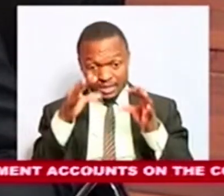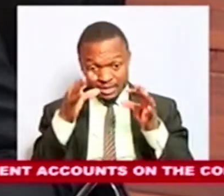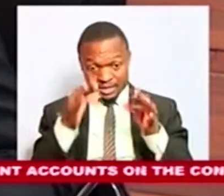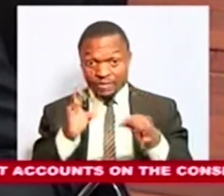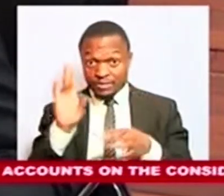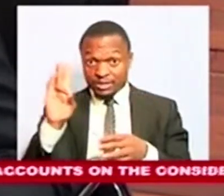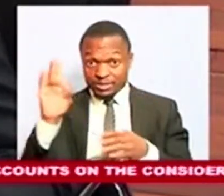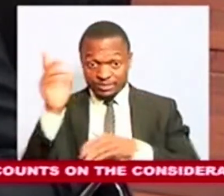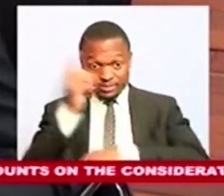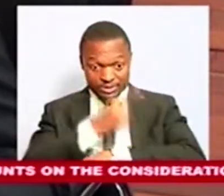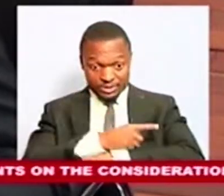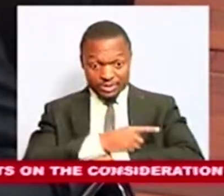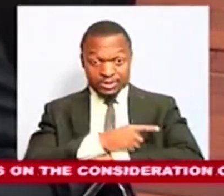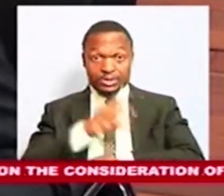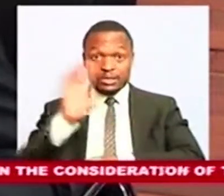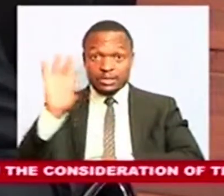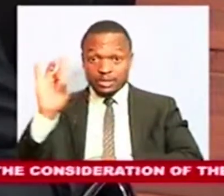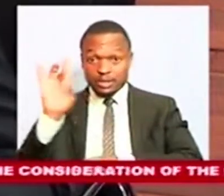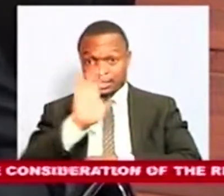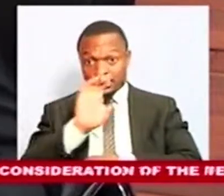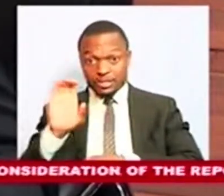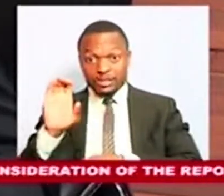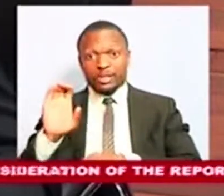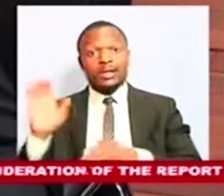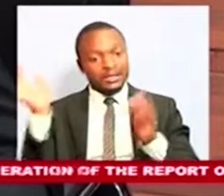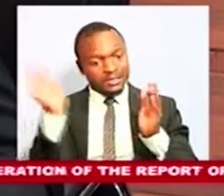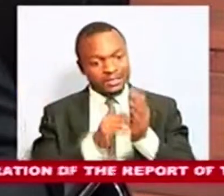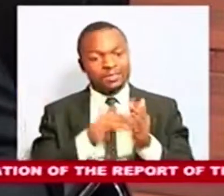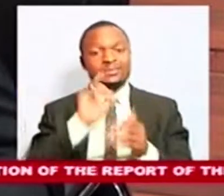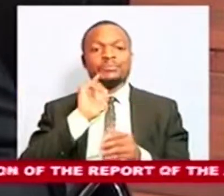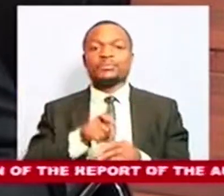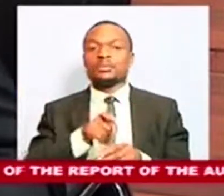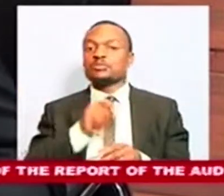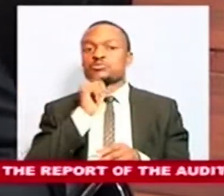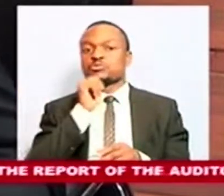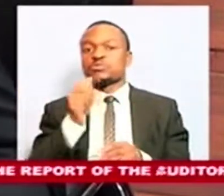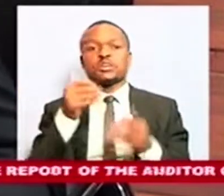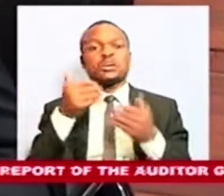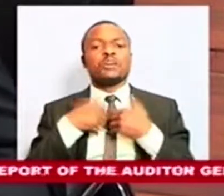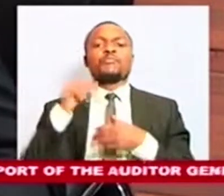days by 800, again we shouldn't have ways.